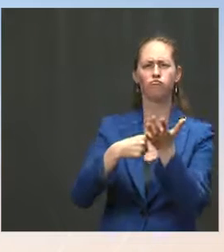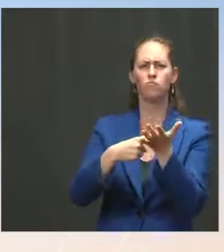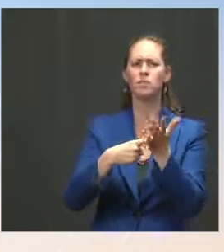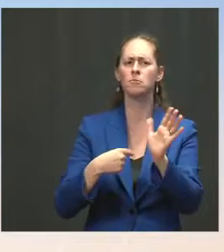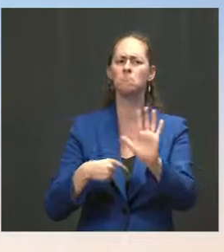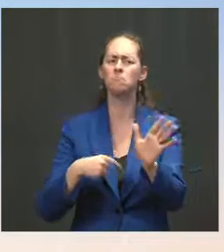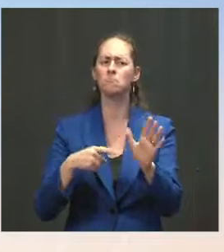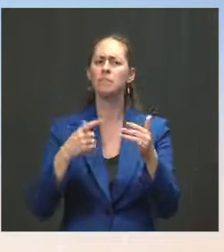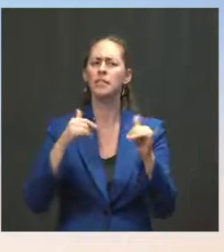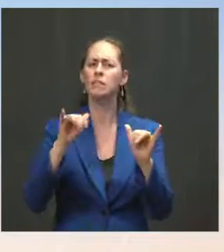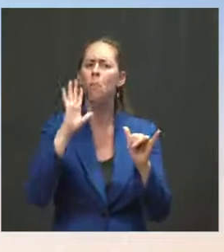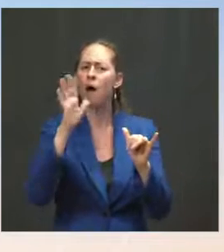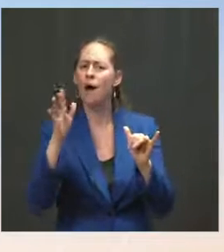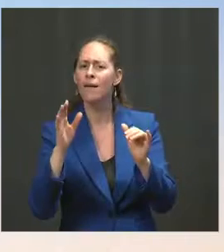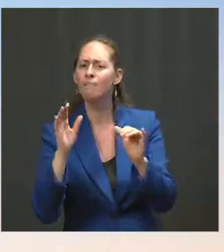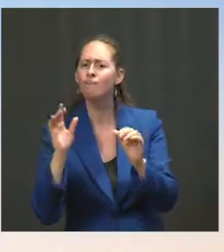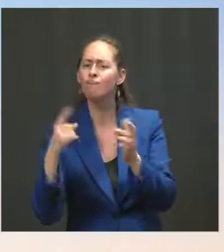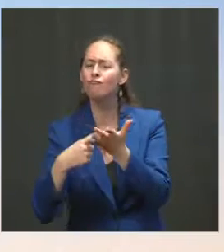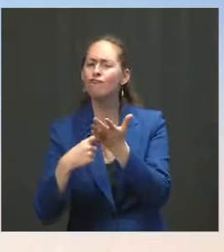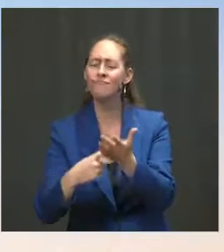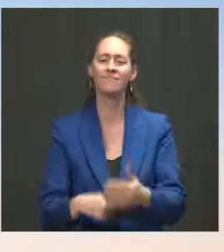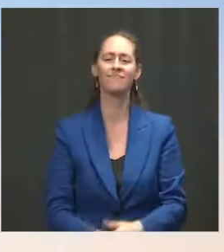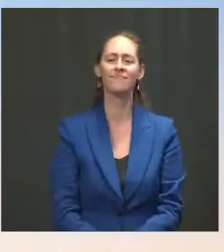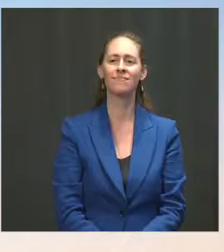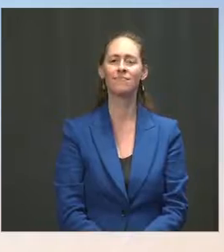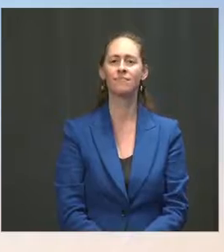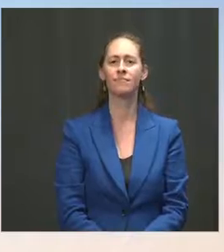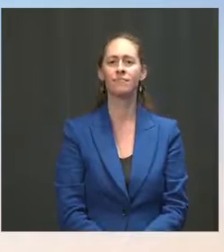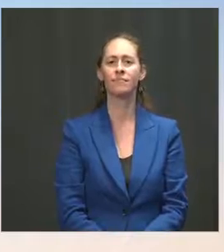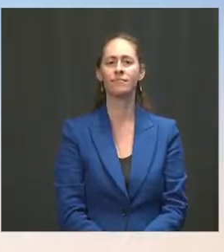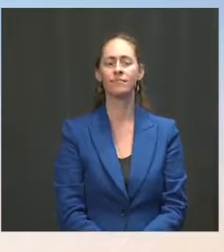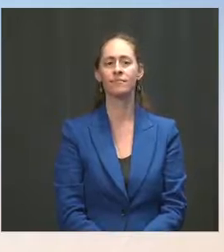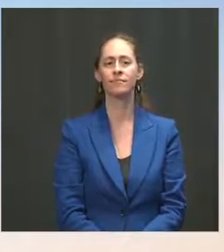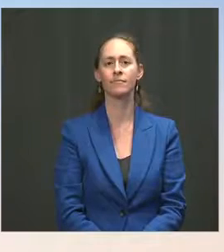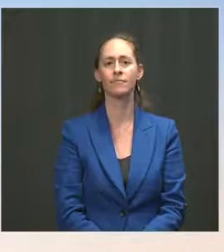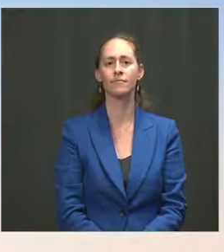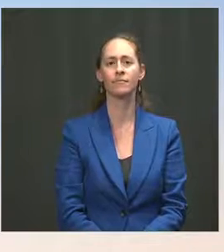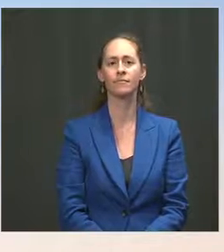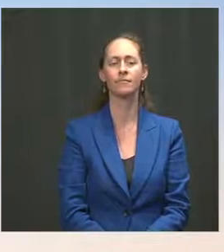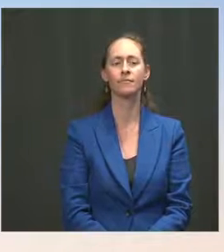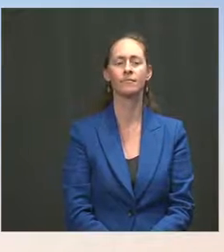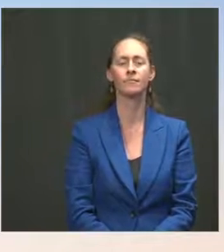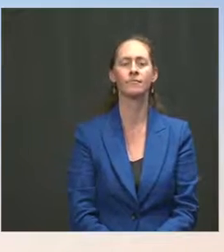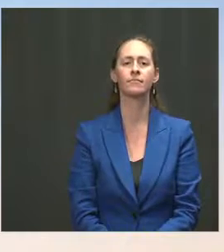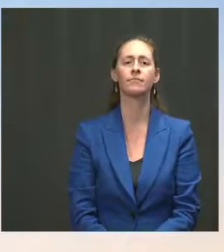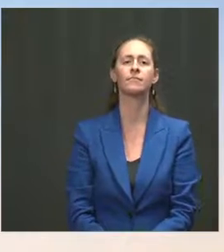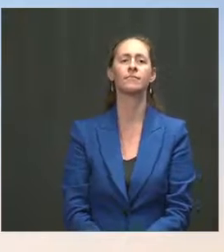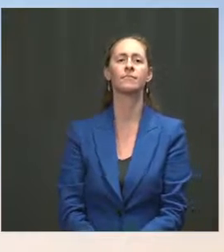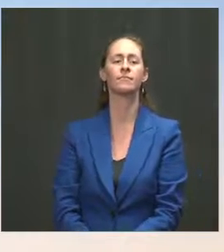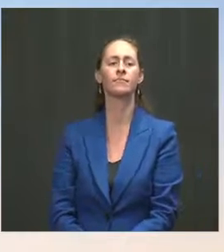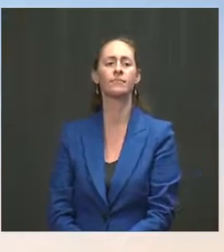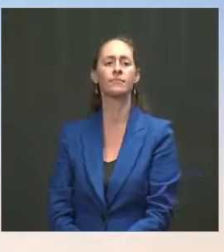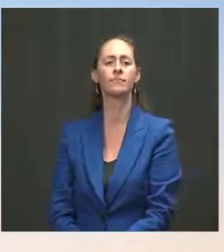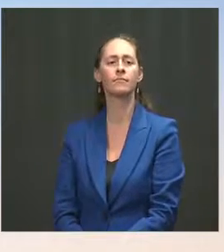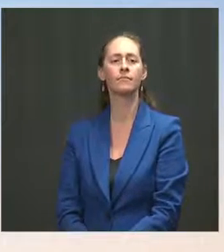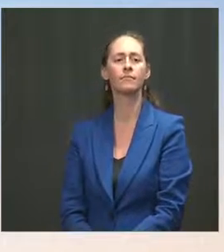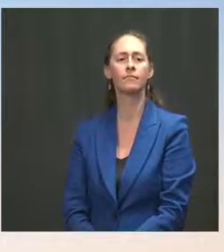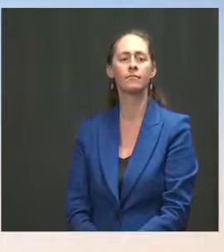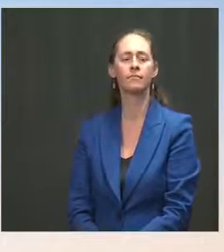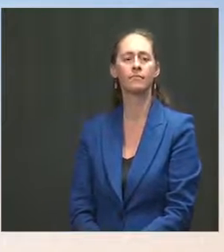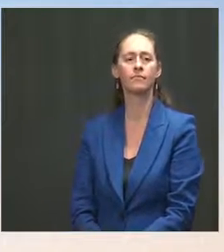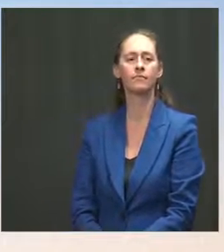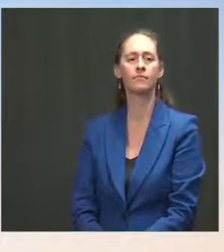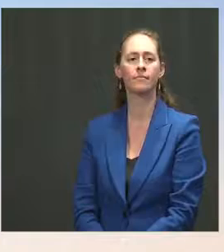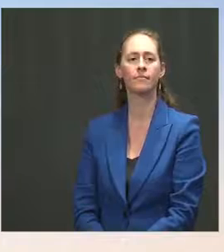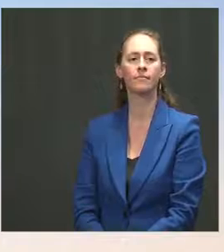2,000 inmates who were released to home confinement through the CARES Act. We've reported that the Biden administration deemed that the Trump administration was